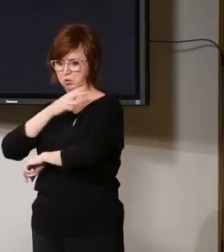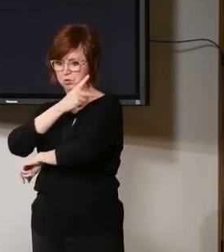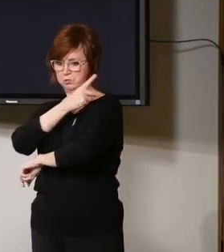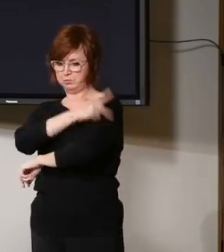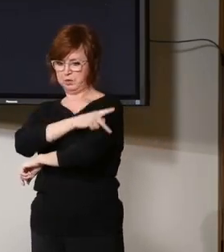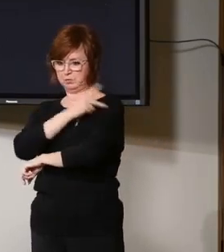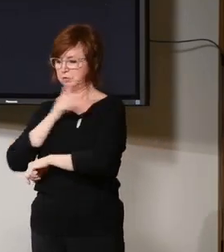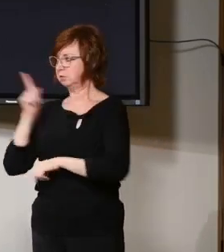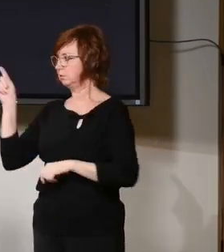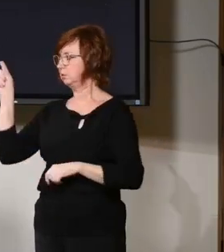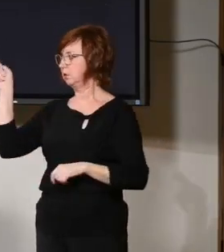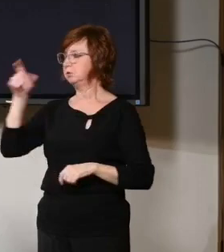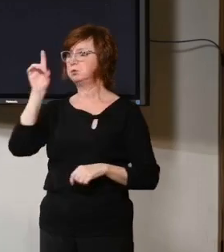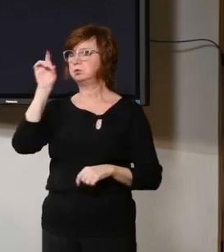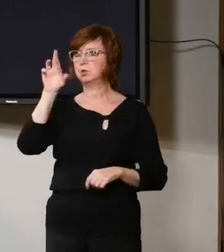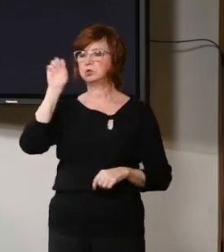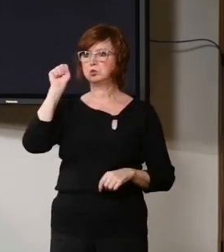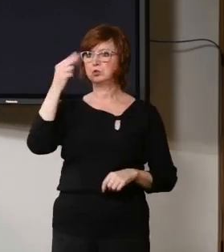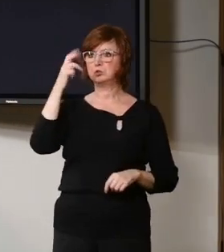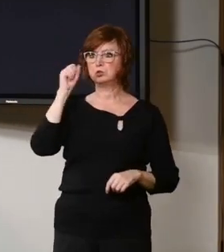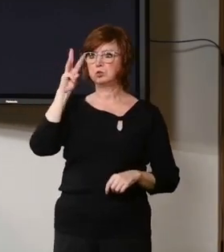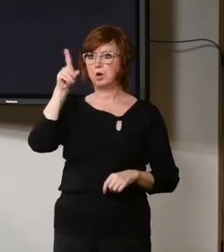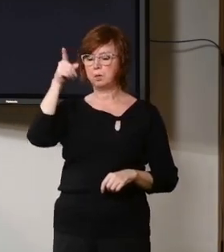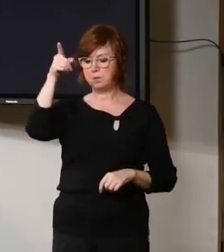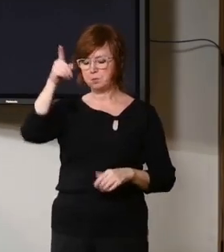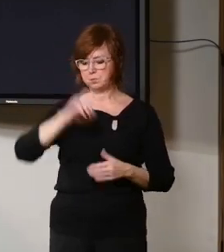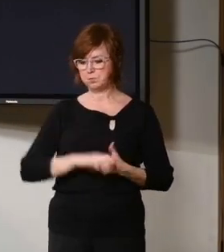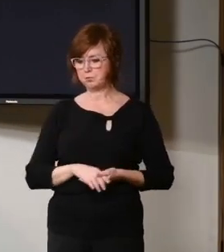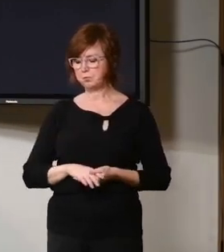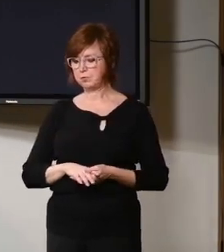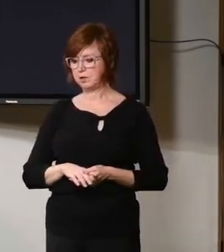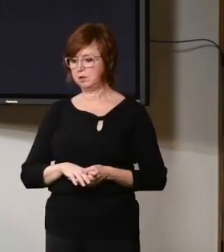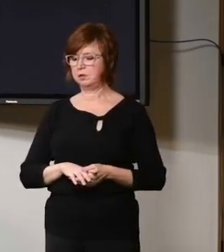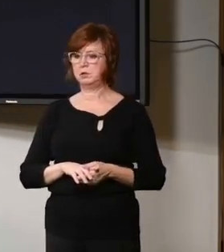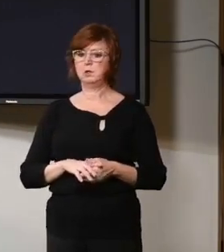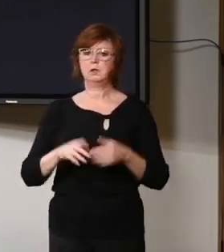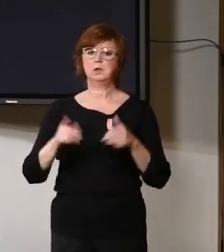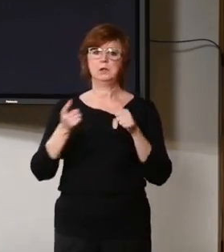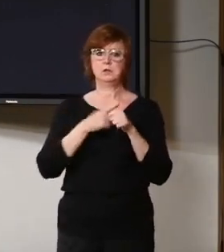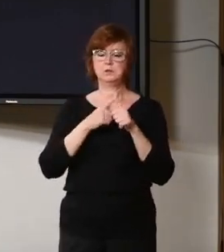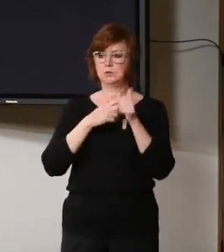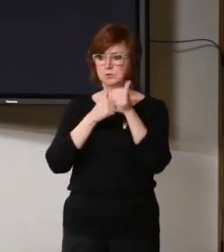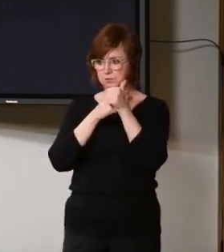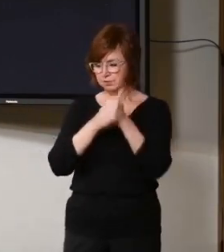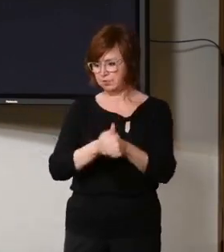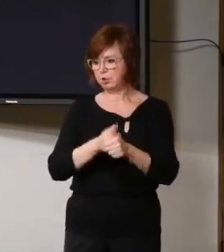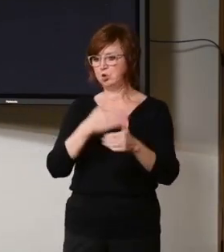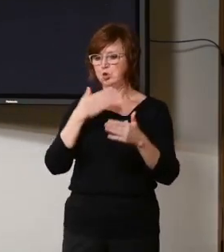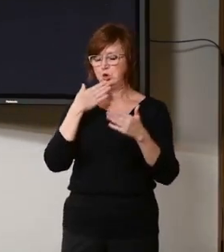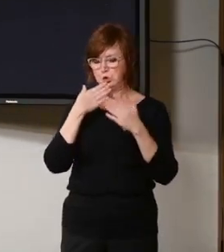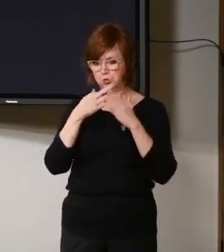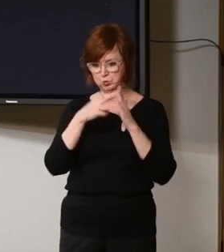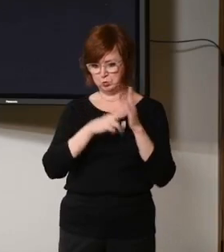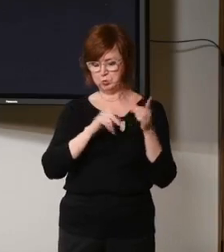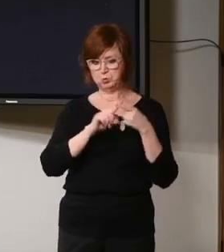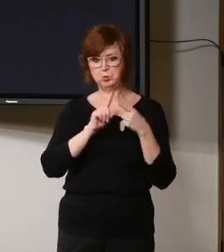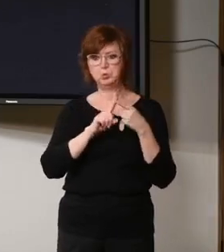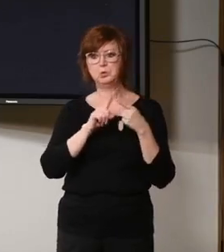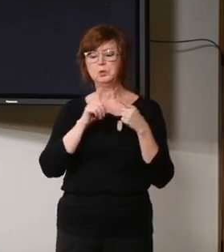Shaw? So we continue to follow good infection prevention and control guidelines. Patients who are either